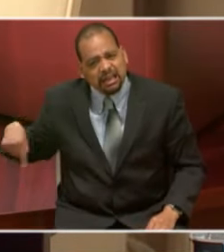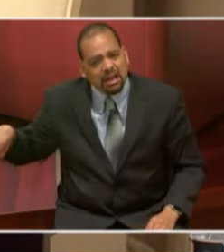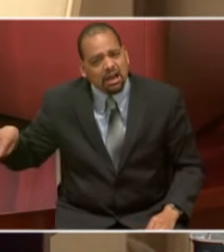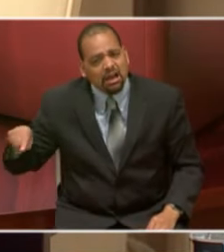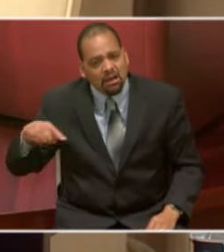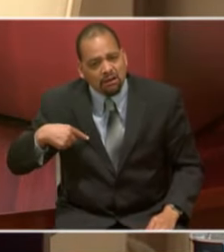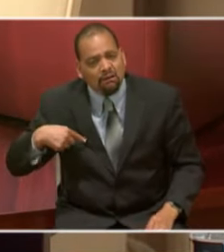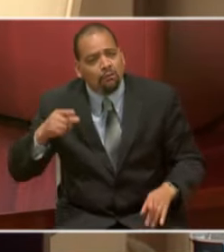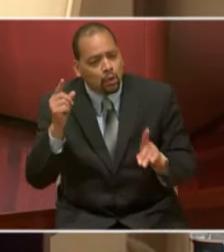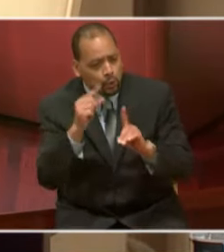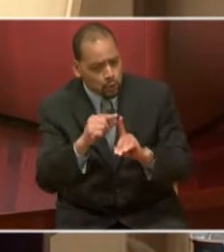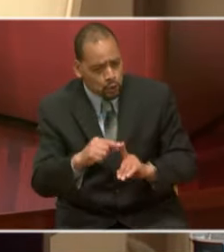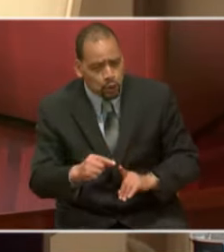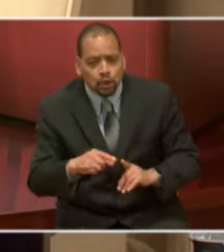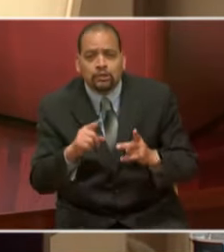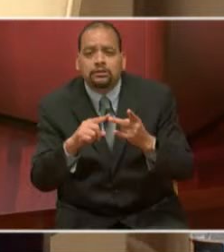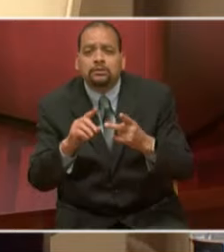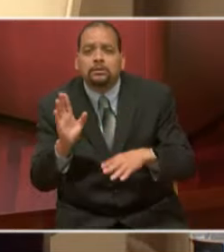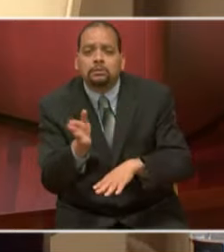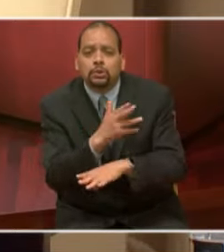people to be able to say hello to you. Yes.